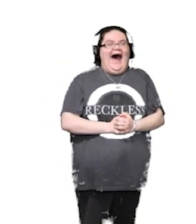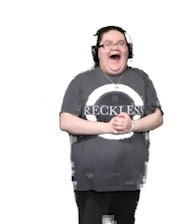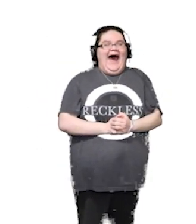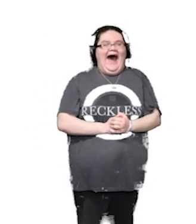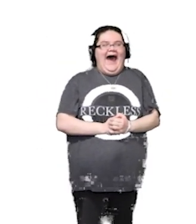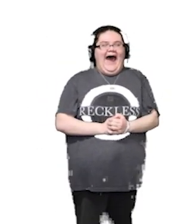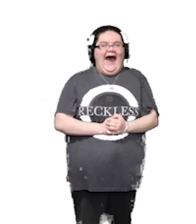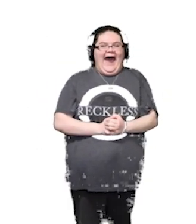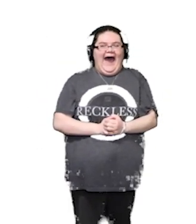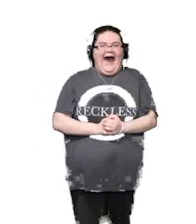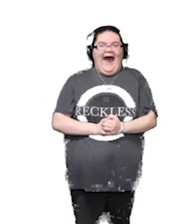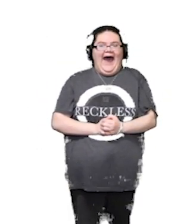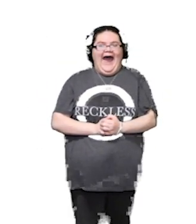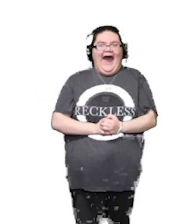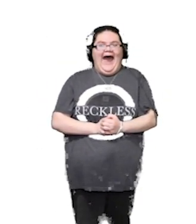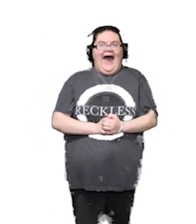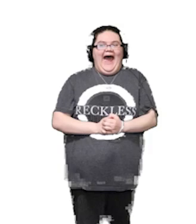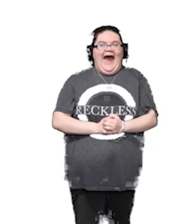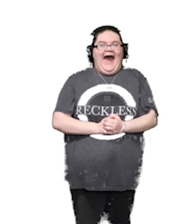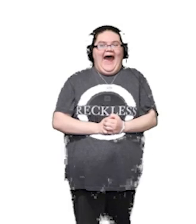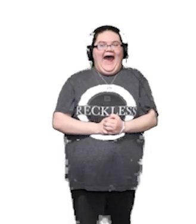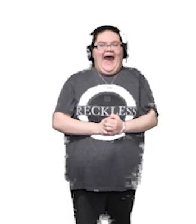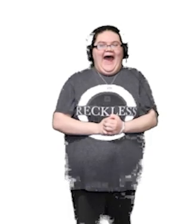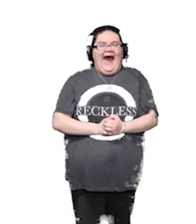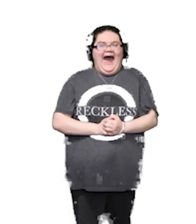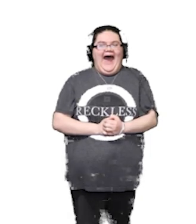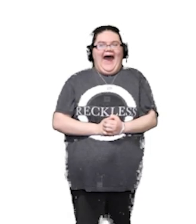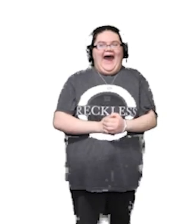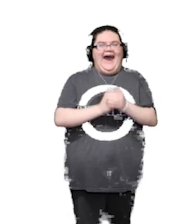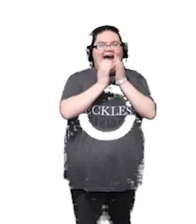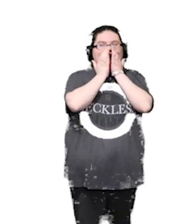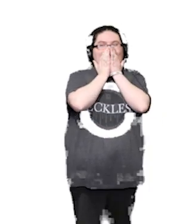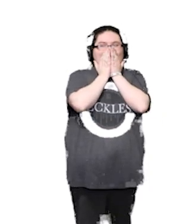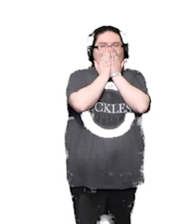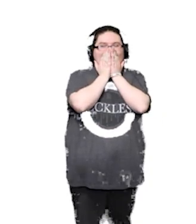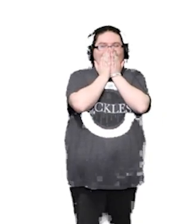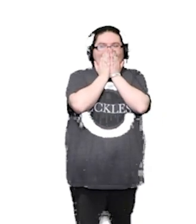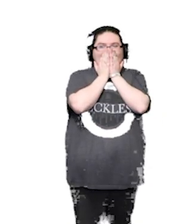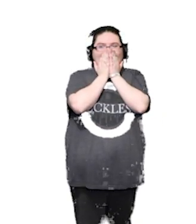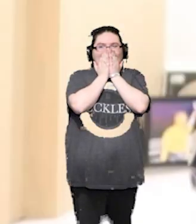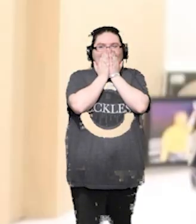God. Don't lean back on me. We're not the same. Oh my God!